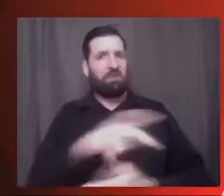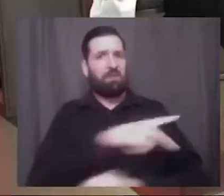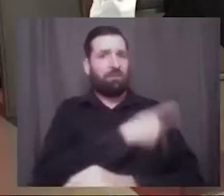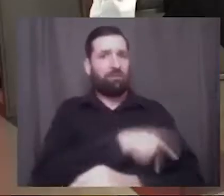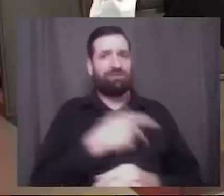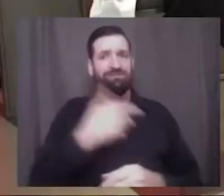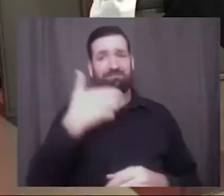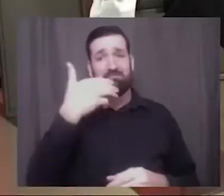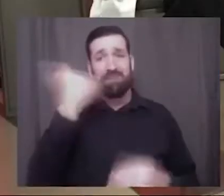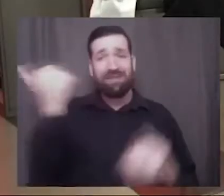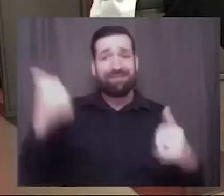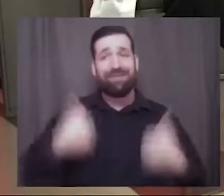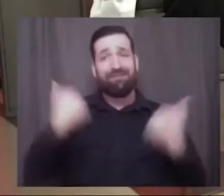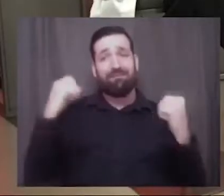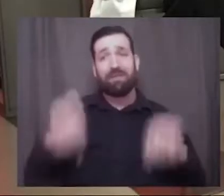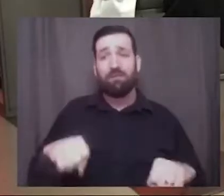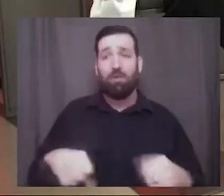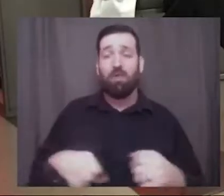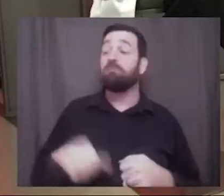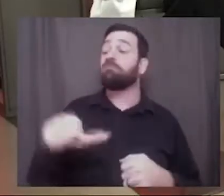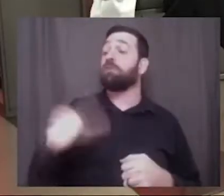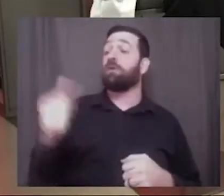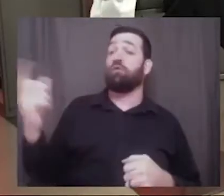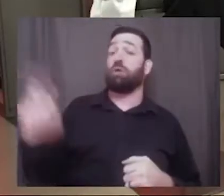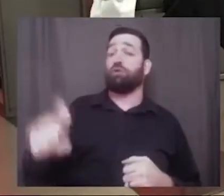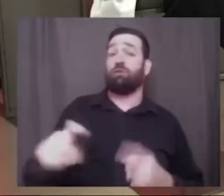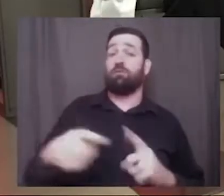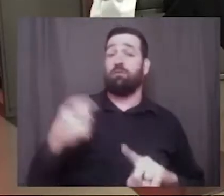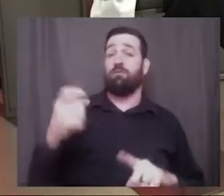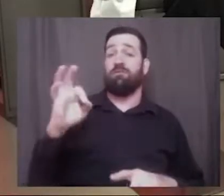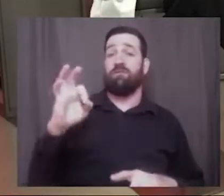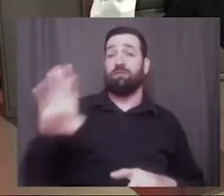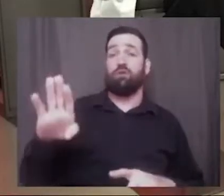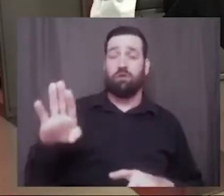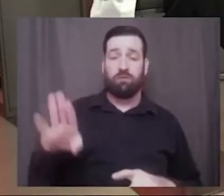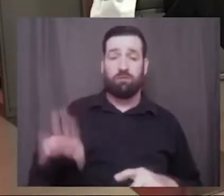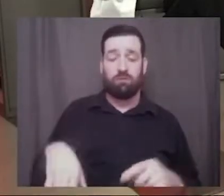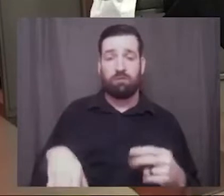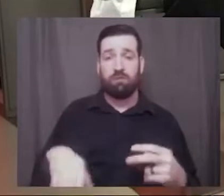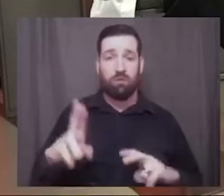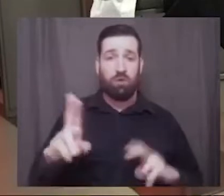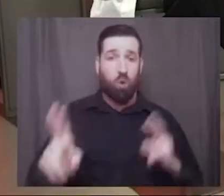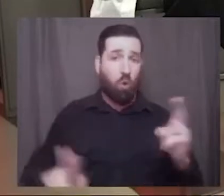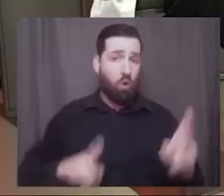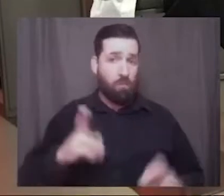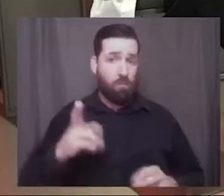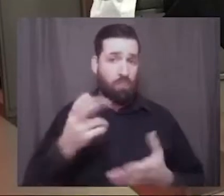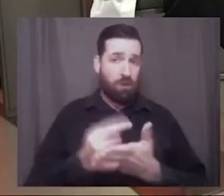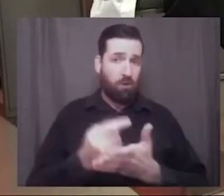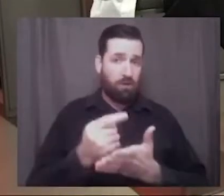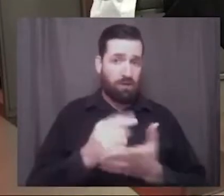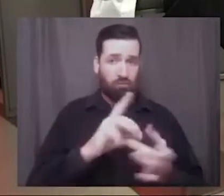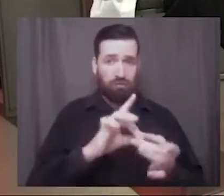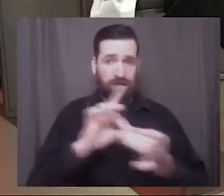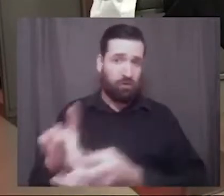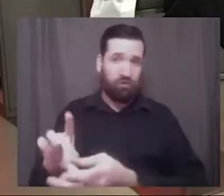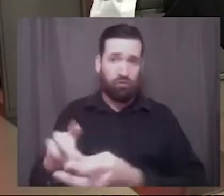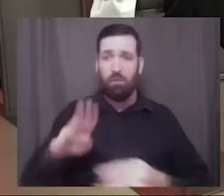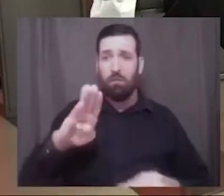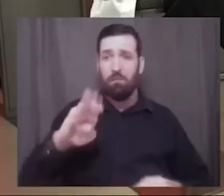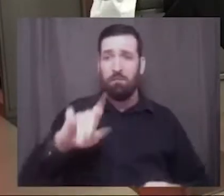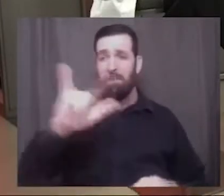time. Another question I got on Facebook is hormone therapy related to belly fat? Or is